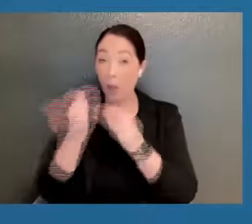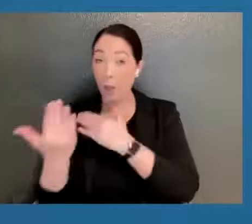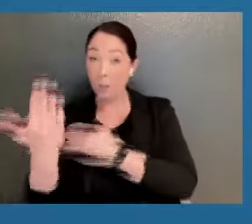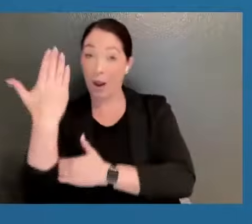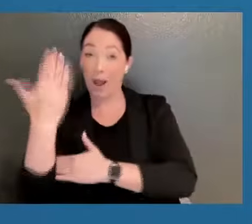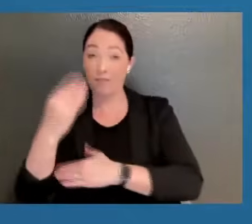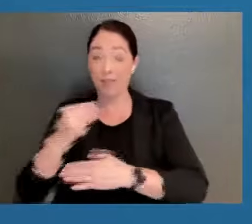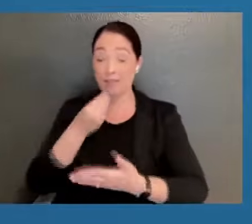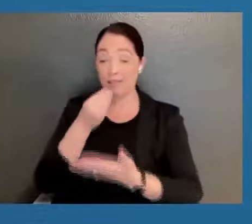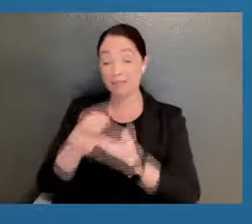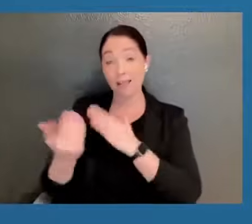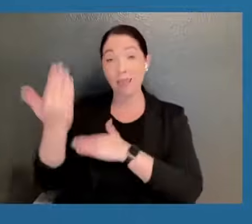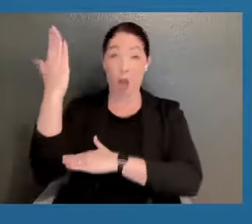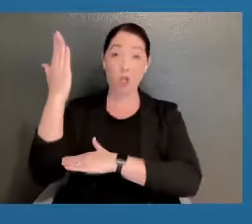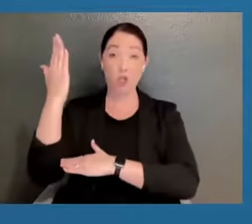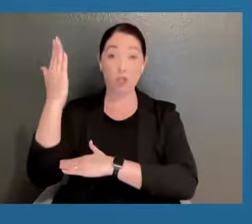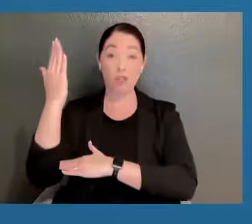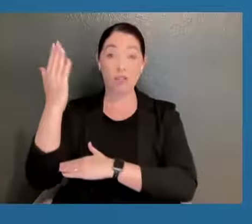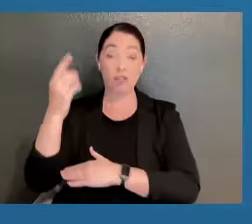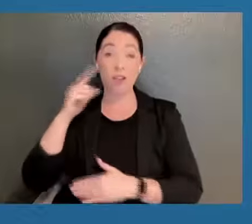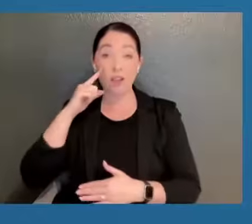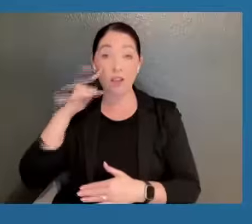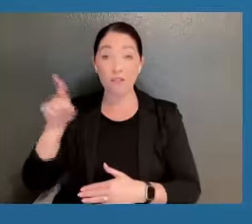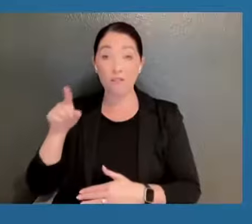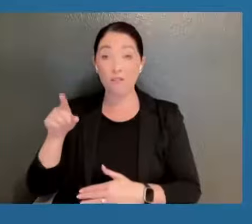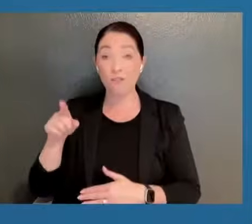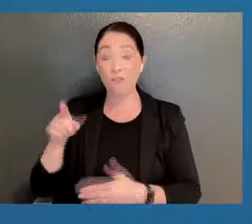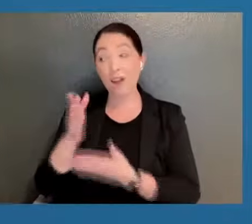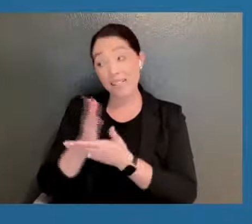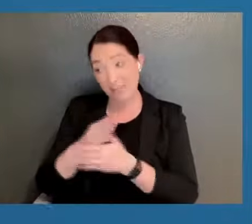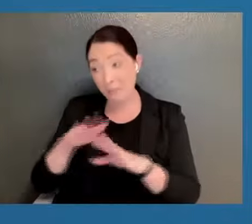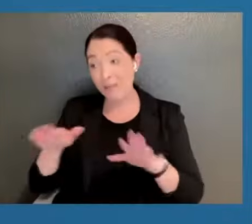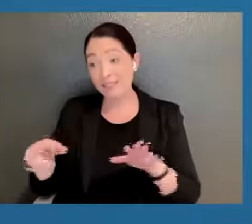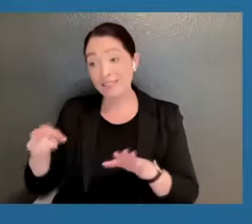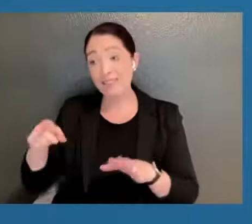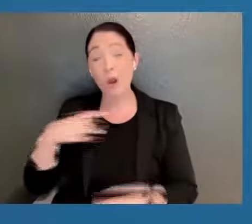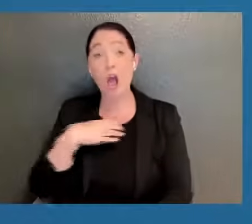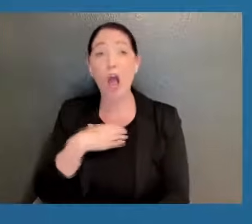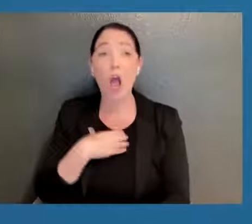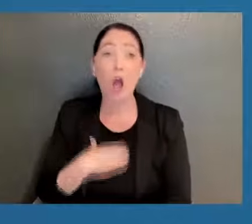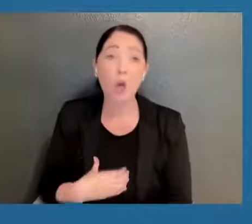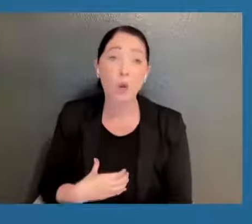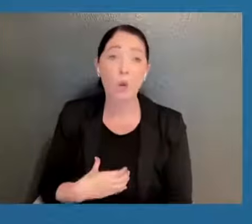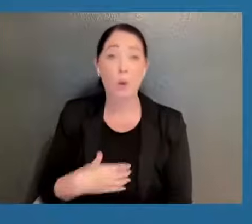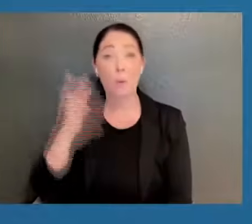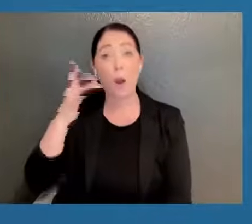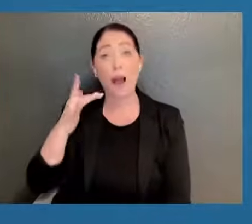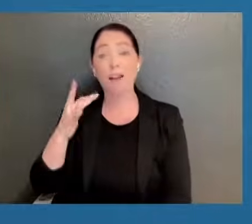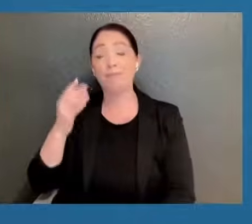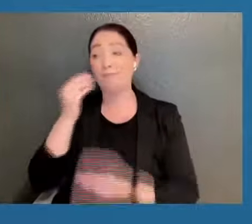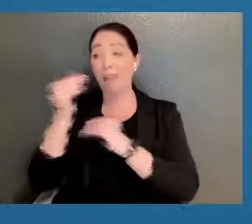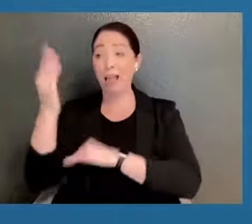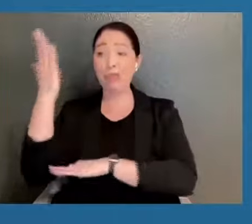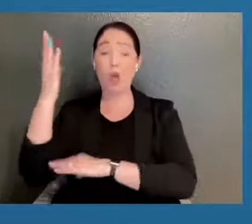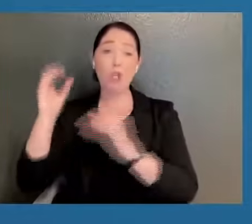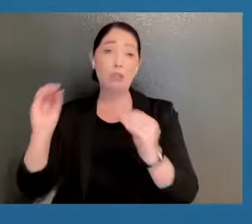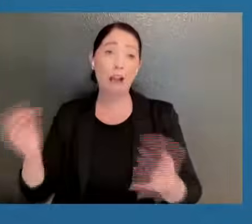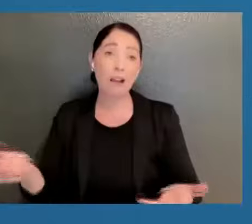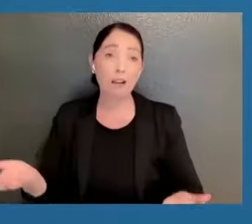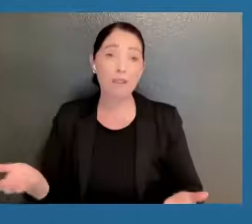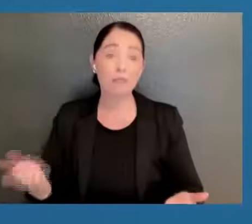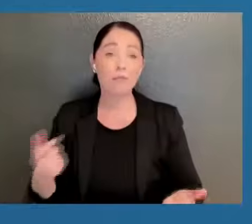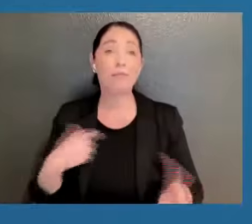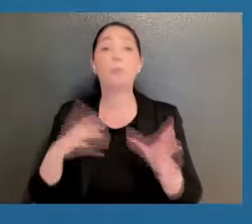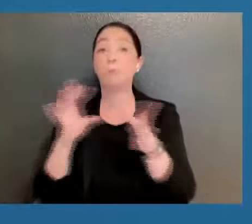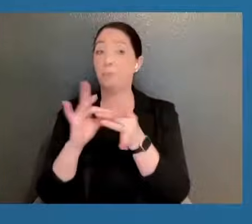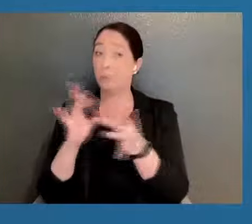kids, their tummies are growling during school because they didn't have lunch. And I will say this, and I've heard this from